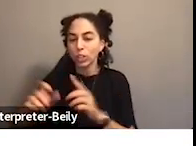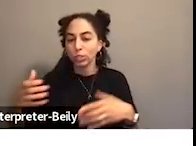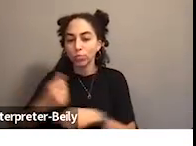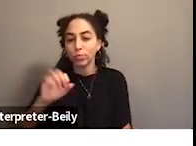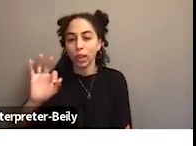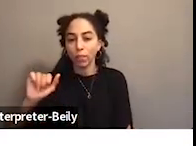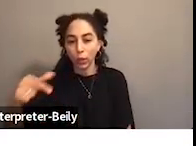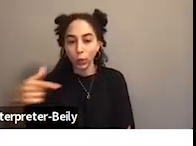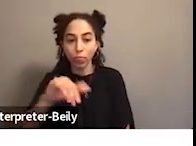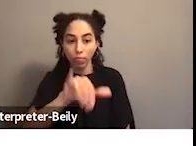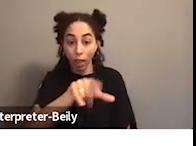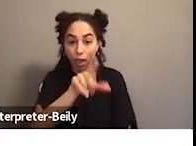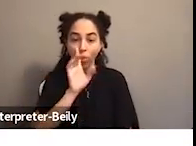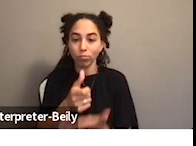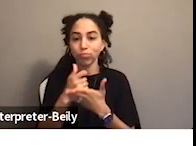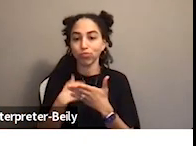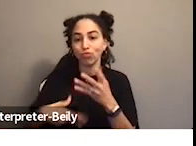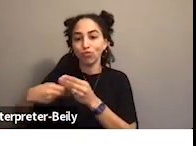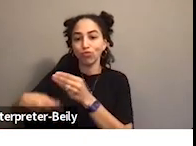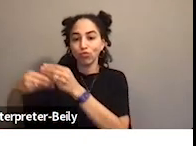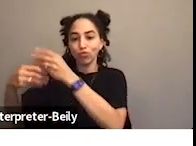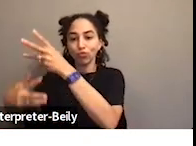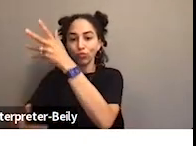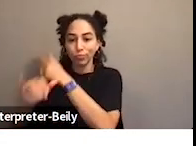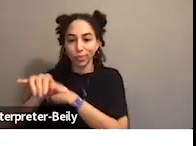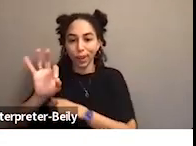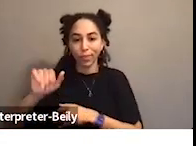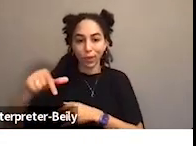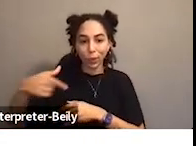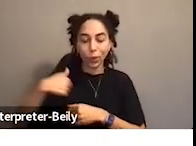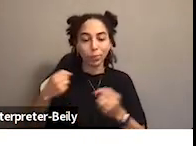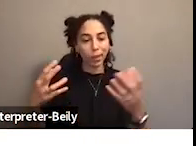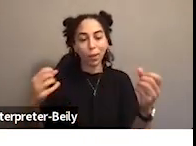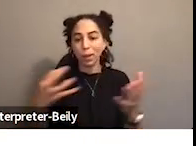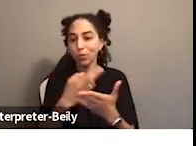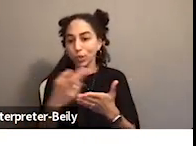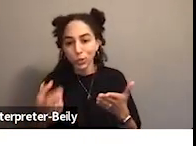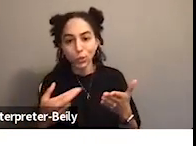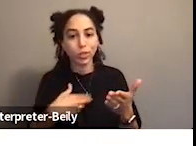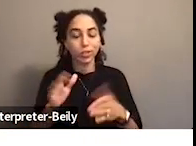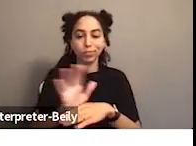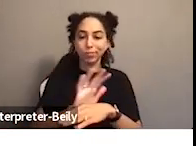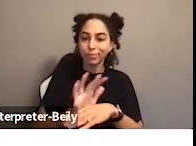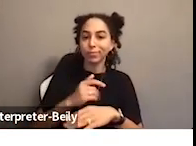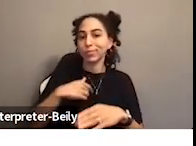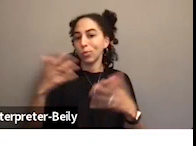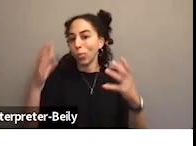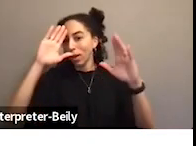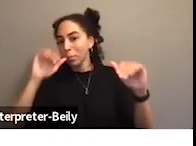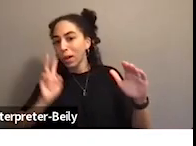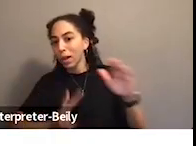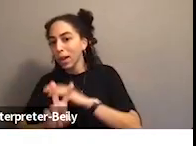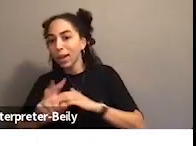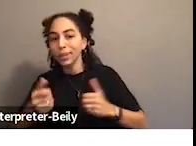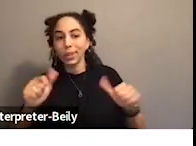the website listed below also that has just numerous resources, videos, kind of what to expect, any